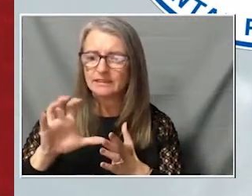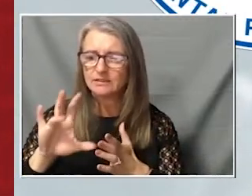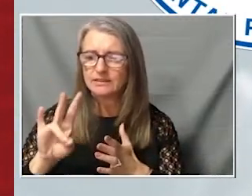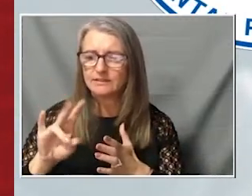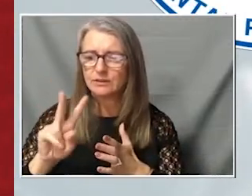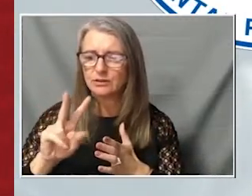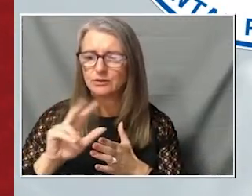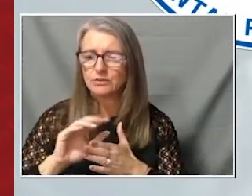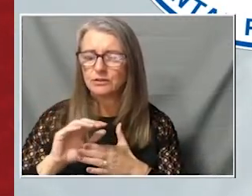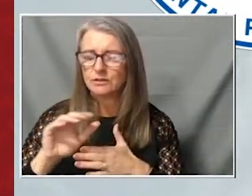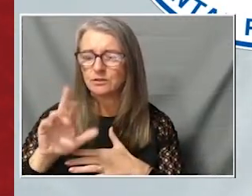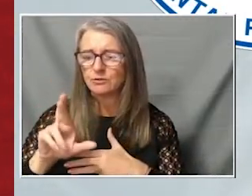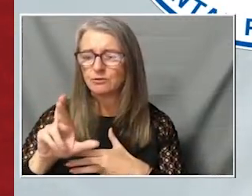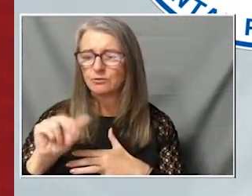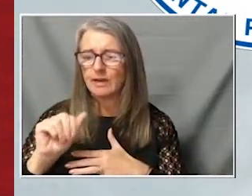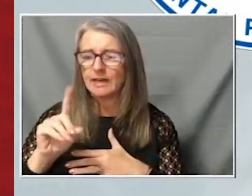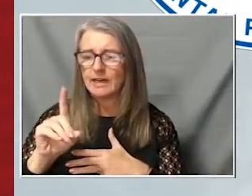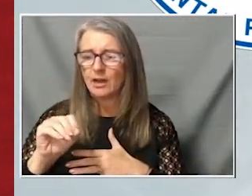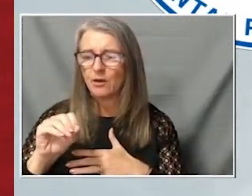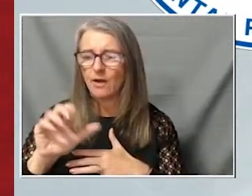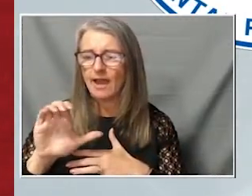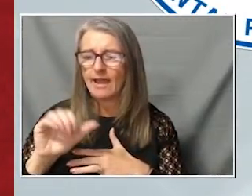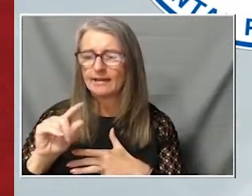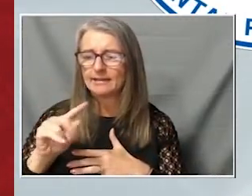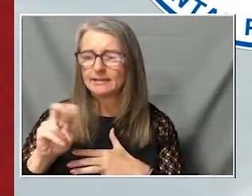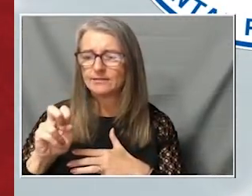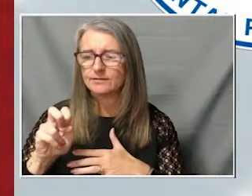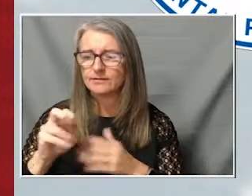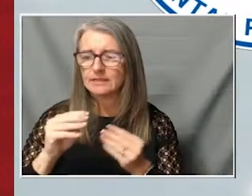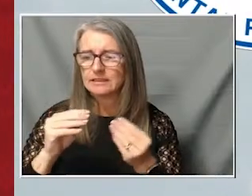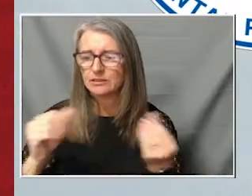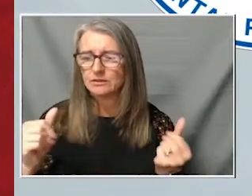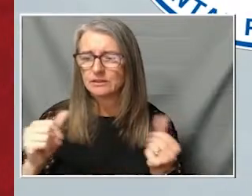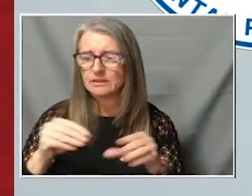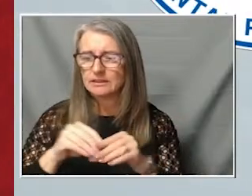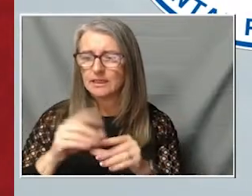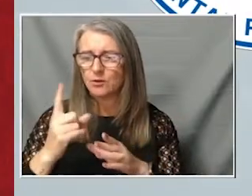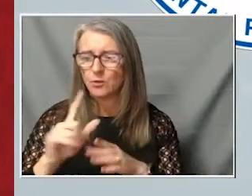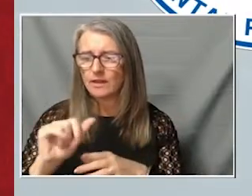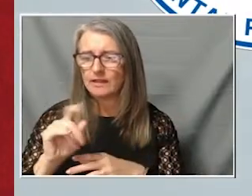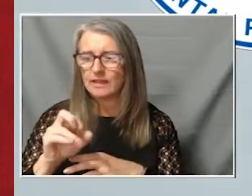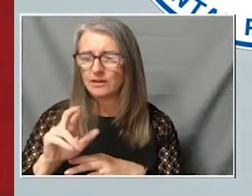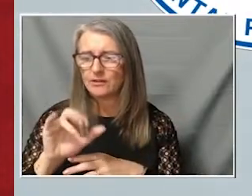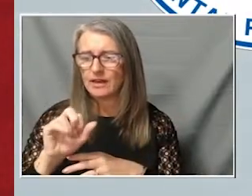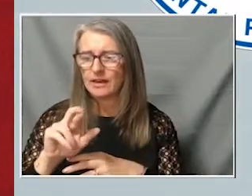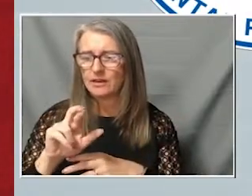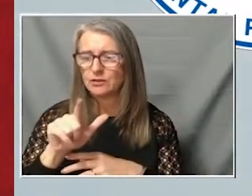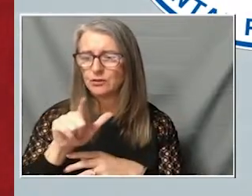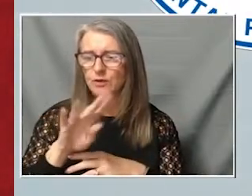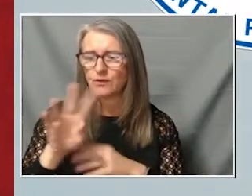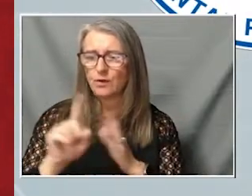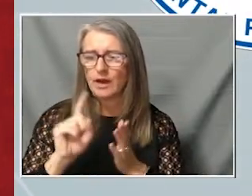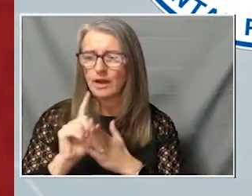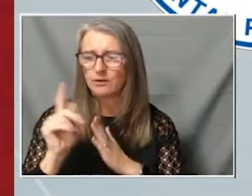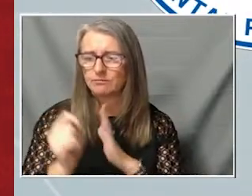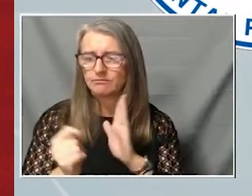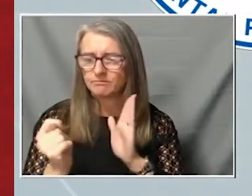12,672 radioactive disintegrations in 1 liter of air during a 24-hour